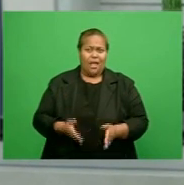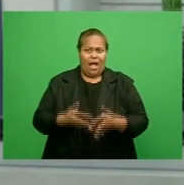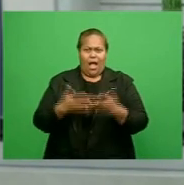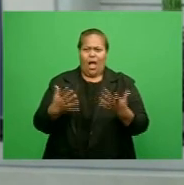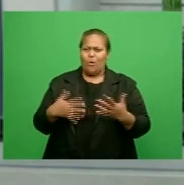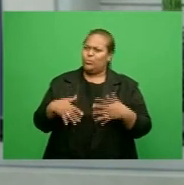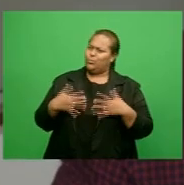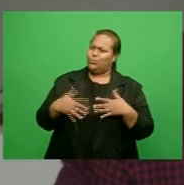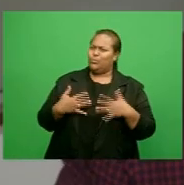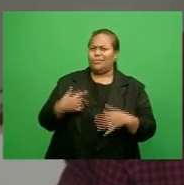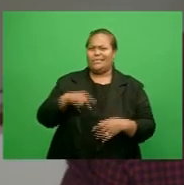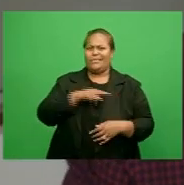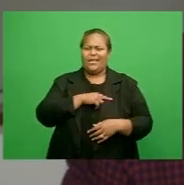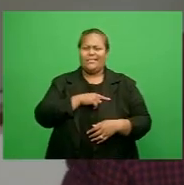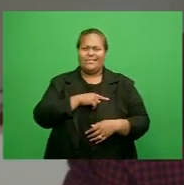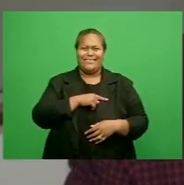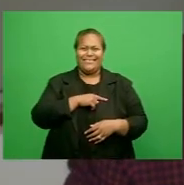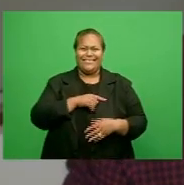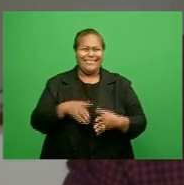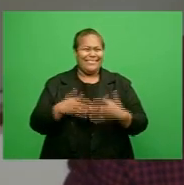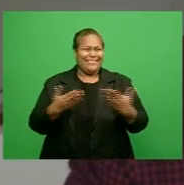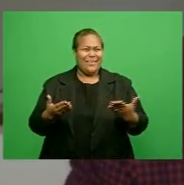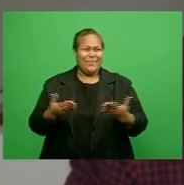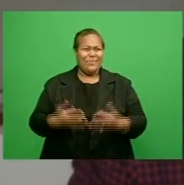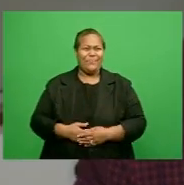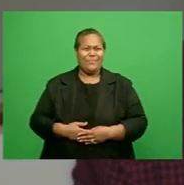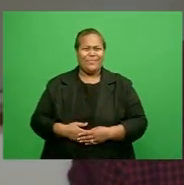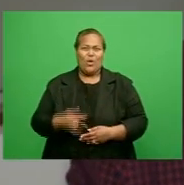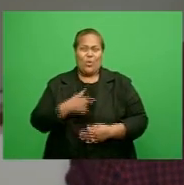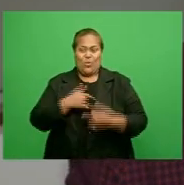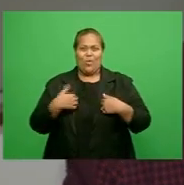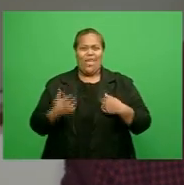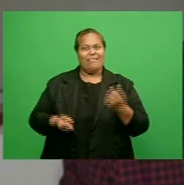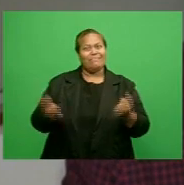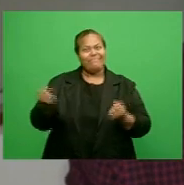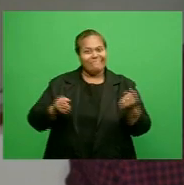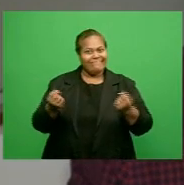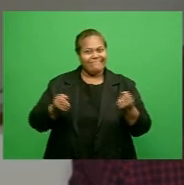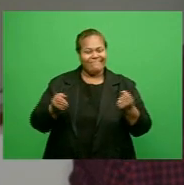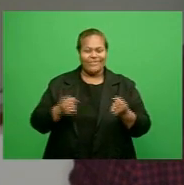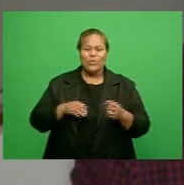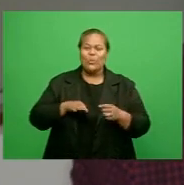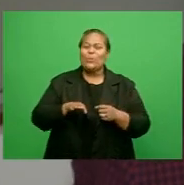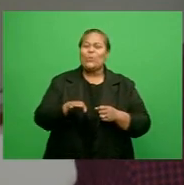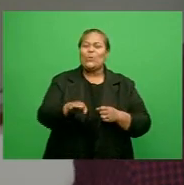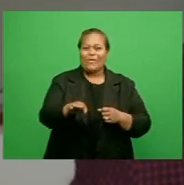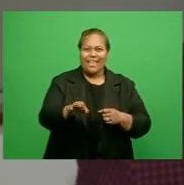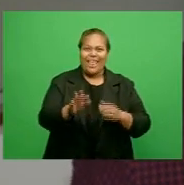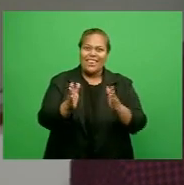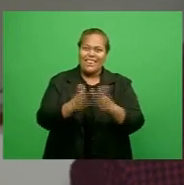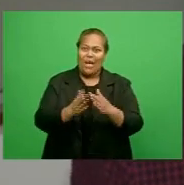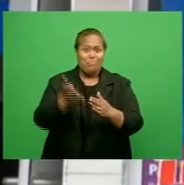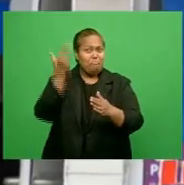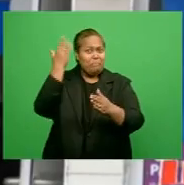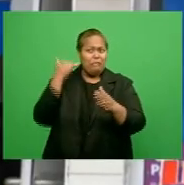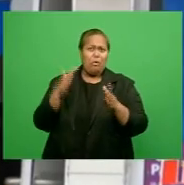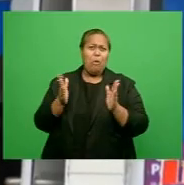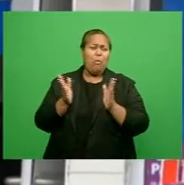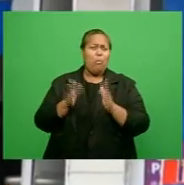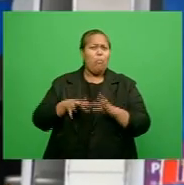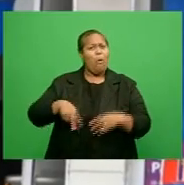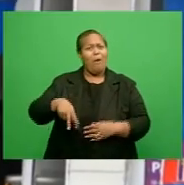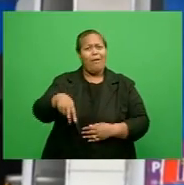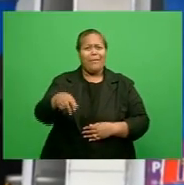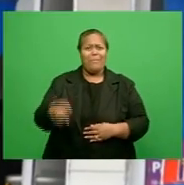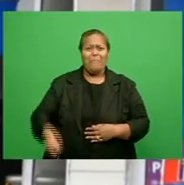luxury we are at this time. We get cars even to drive from here to town, and he used to walk with bags.